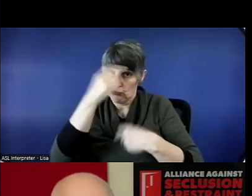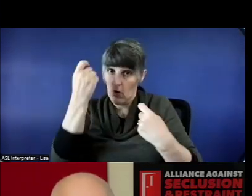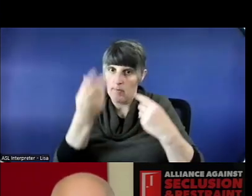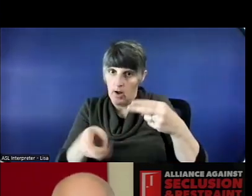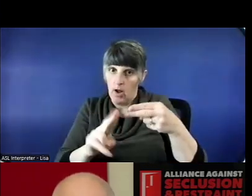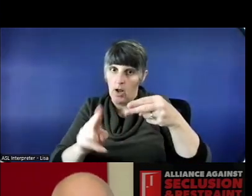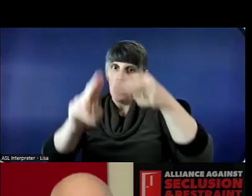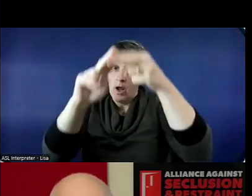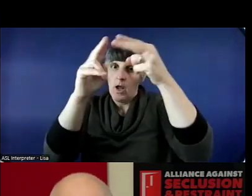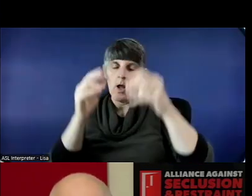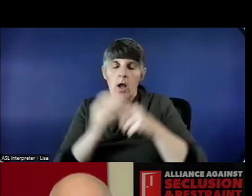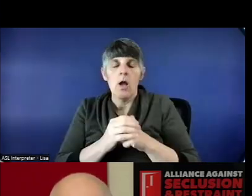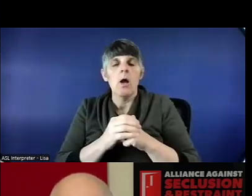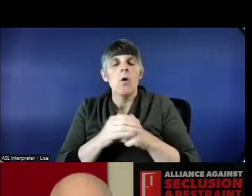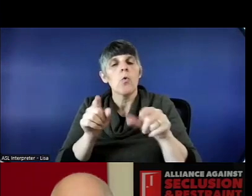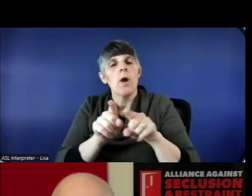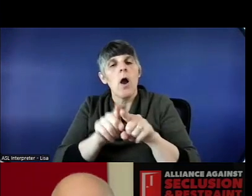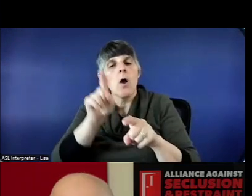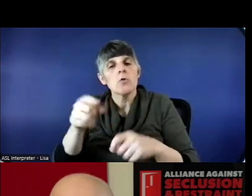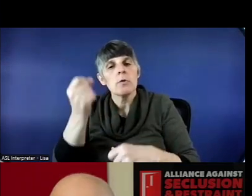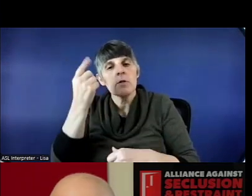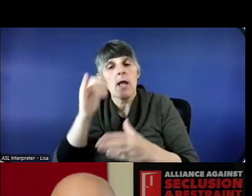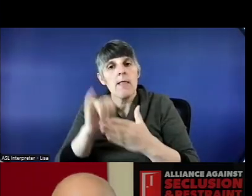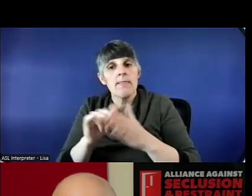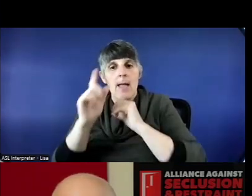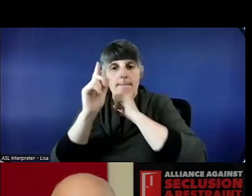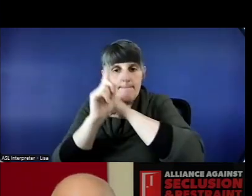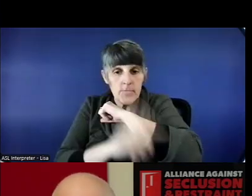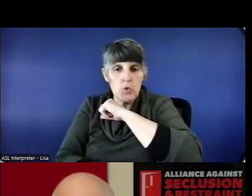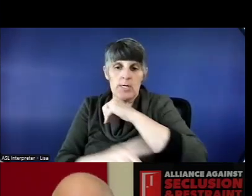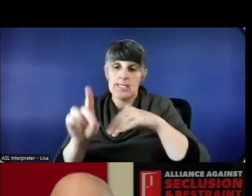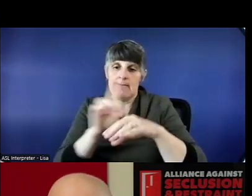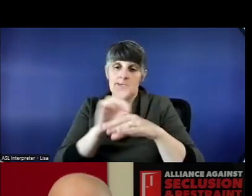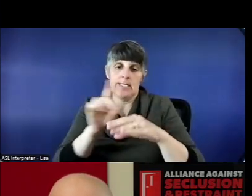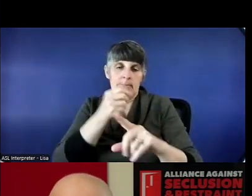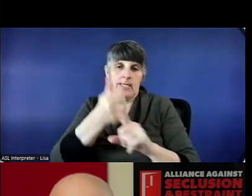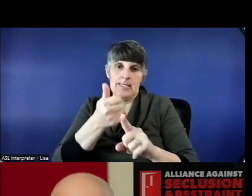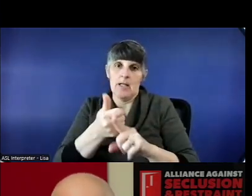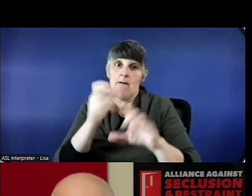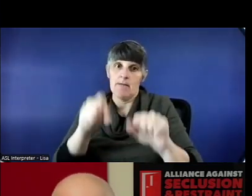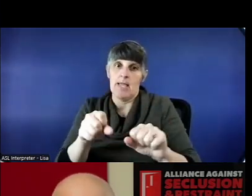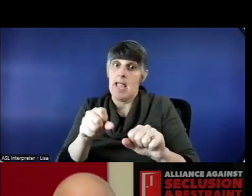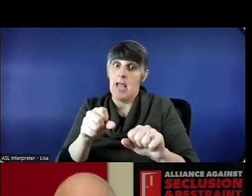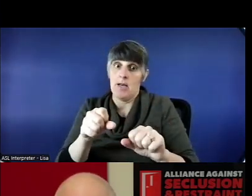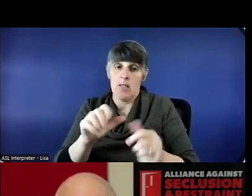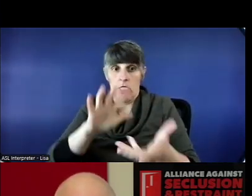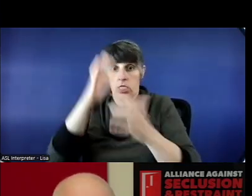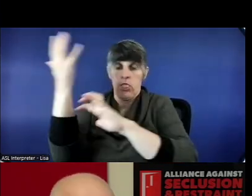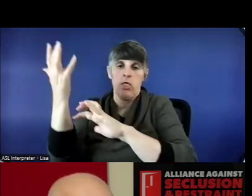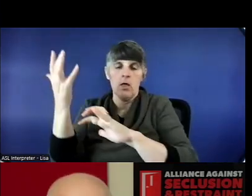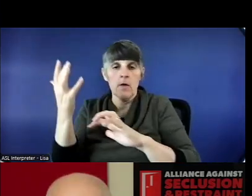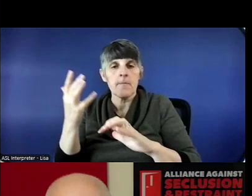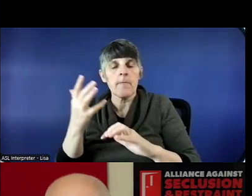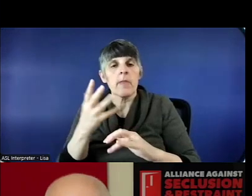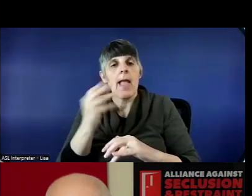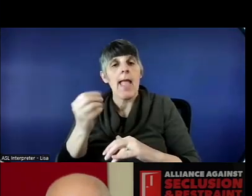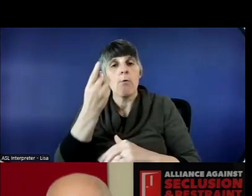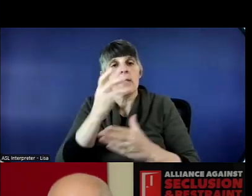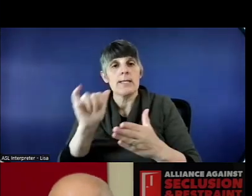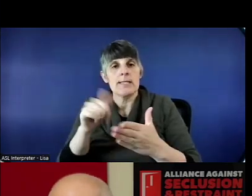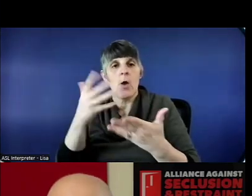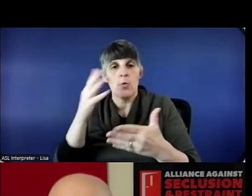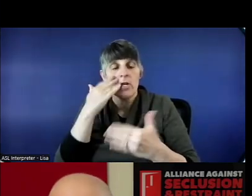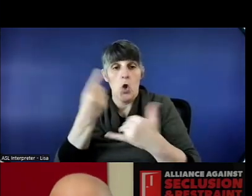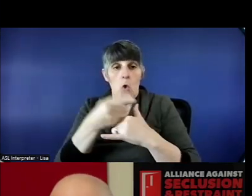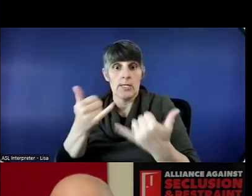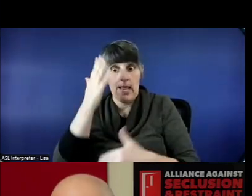change things. We also need to understand that punitive discipline itself can be quite dysregulating. And one of the things that we know